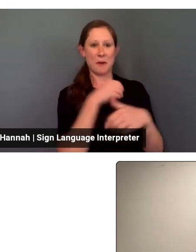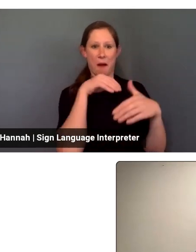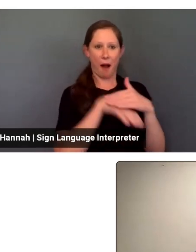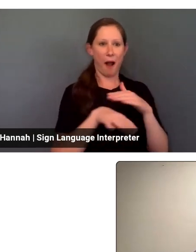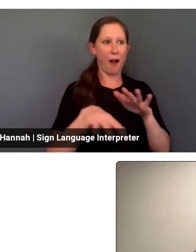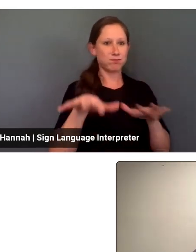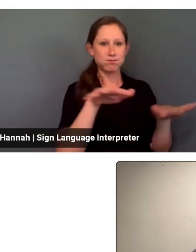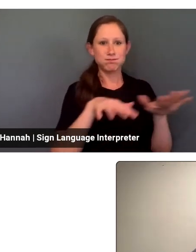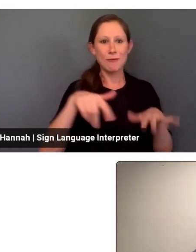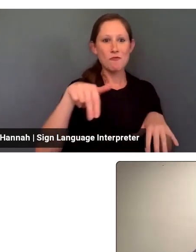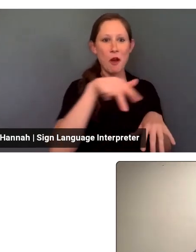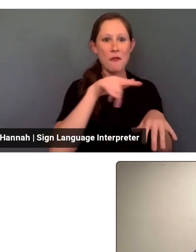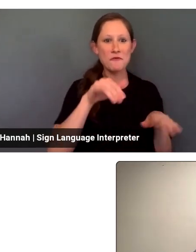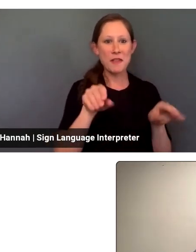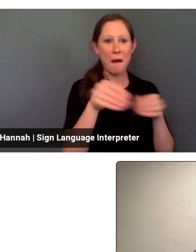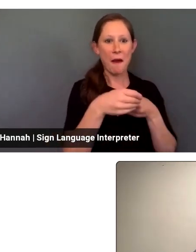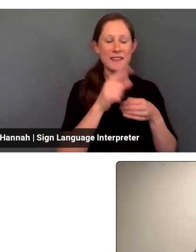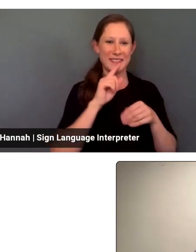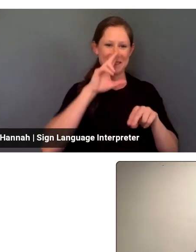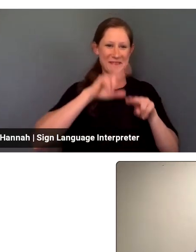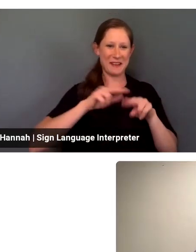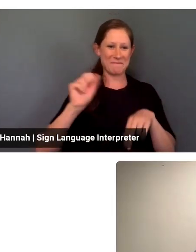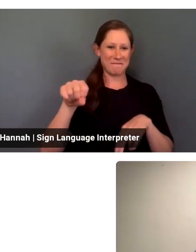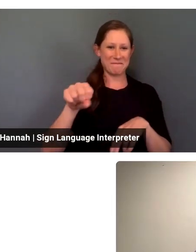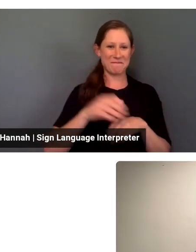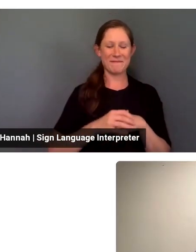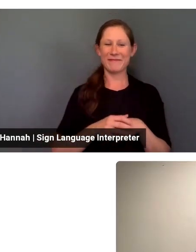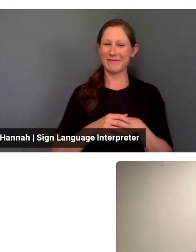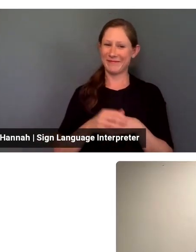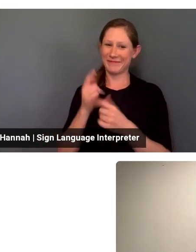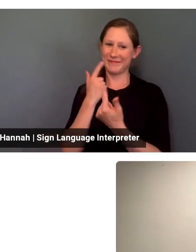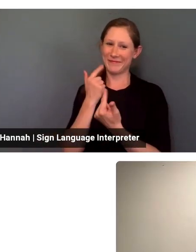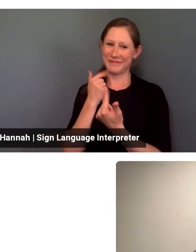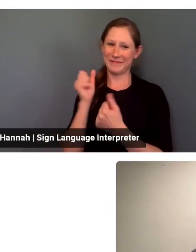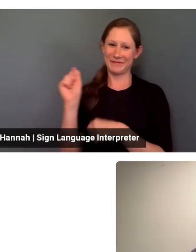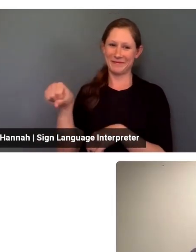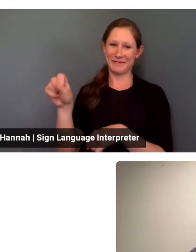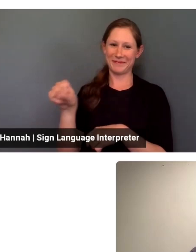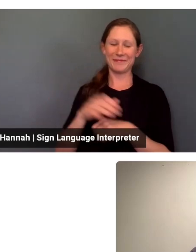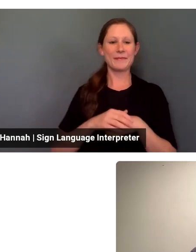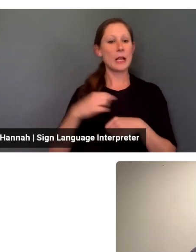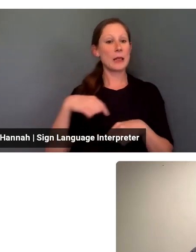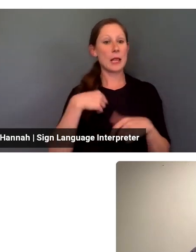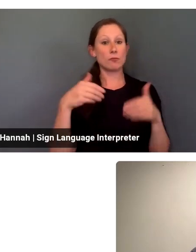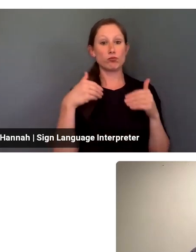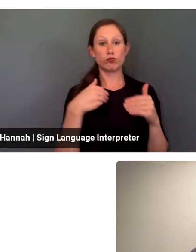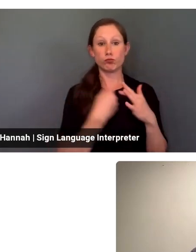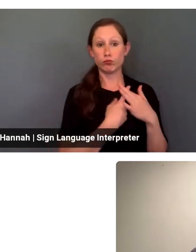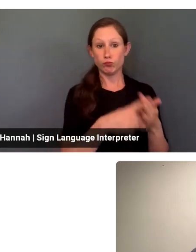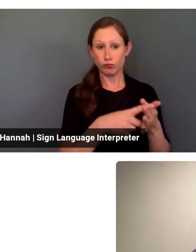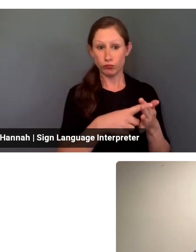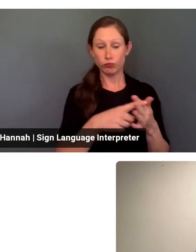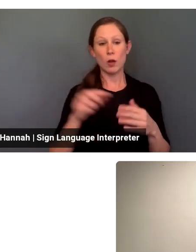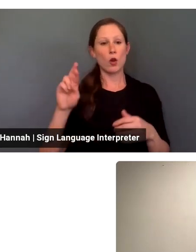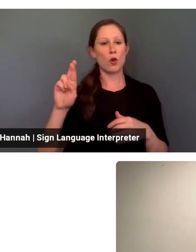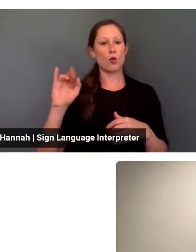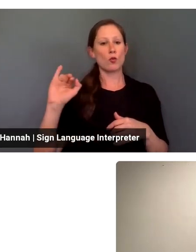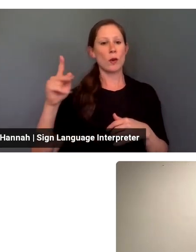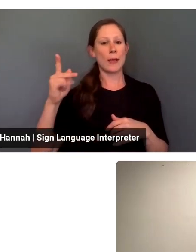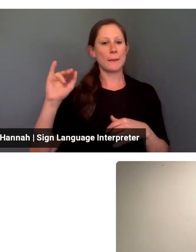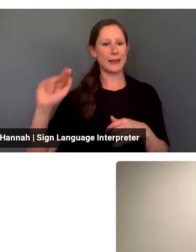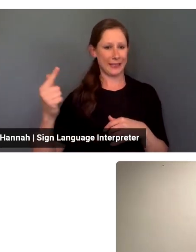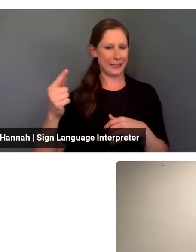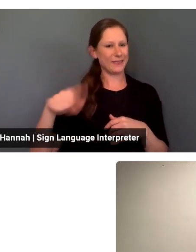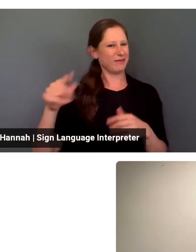Yeah. Well, great. So let's get into it. So Rippling, I think, as everyone knows, is